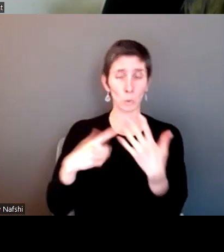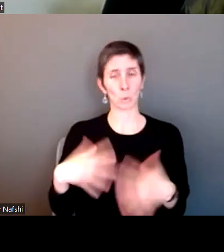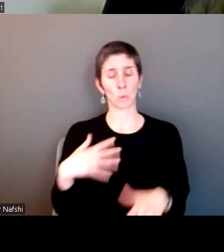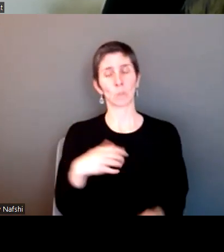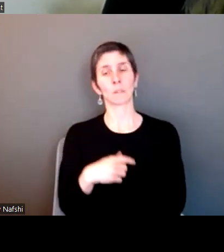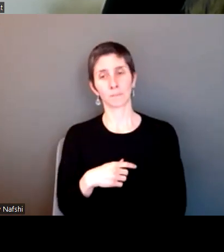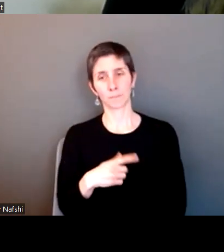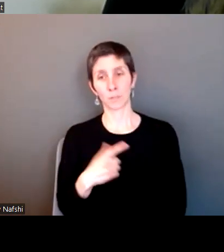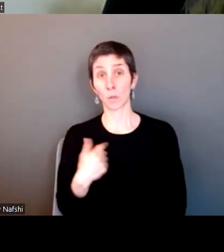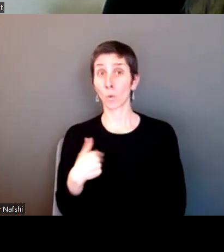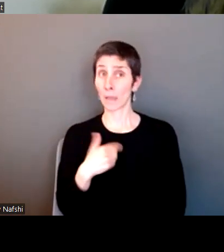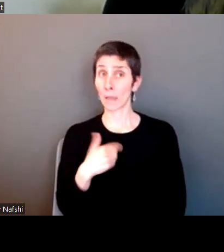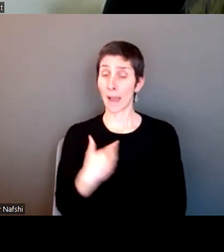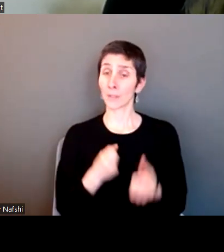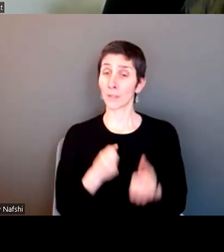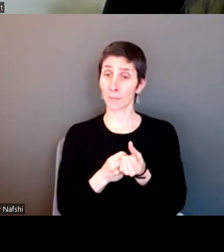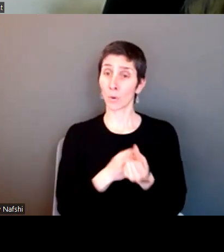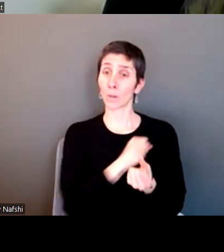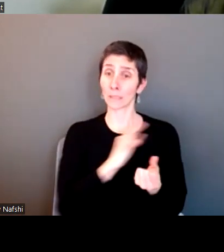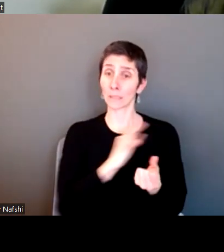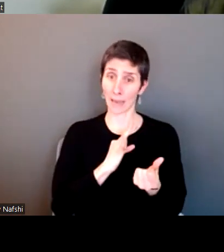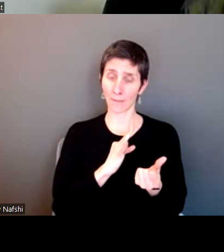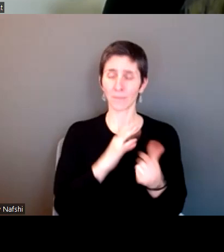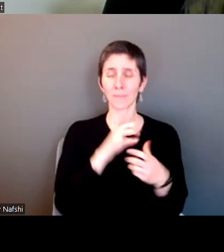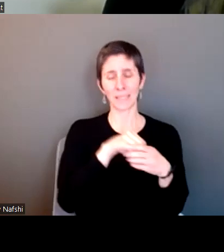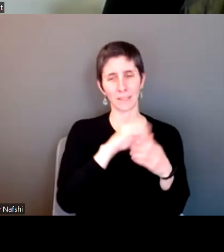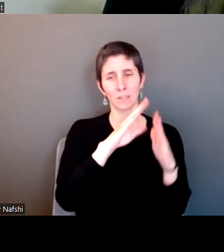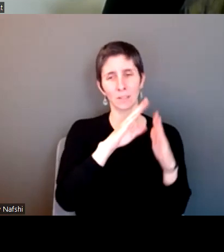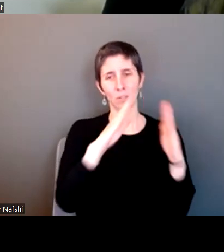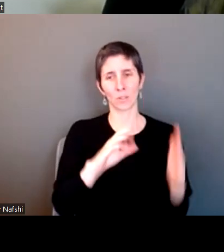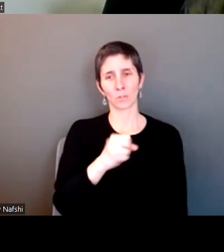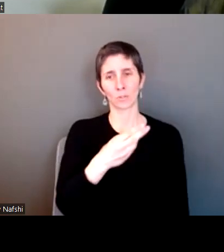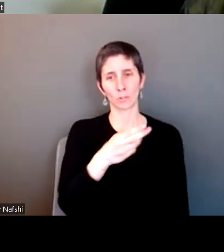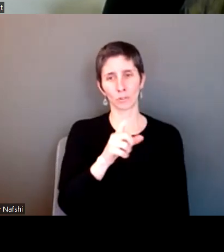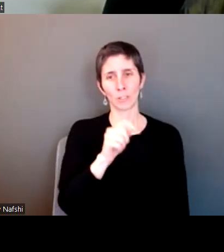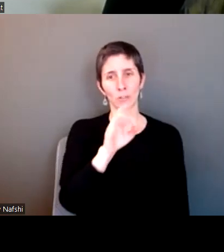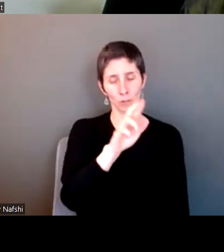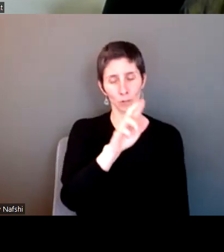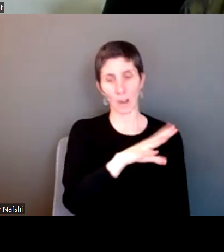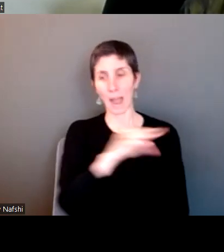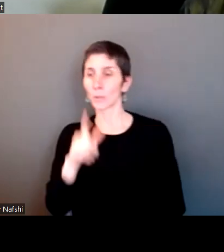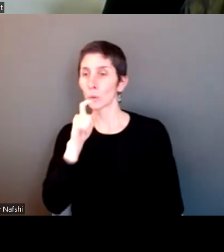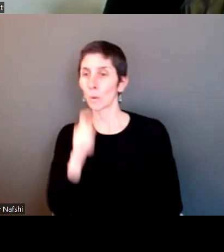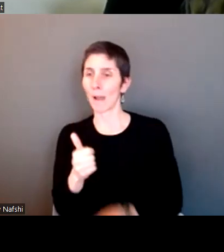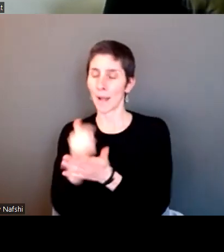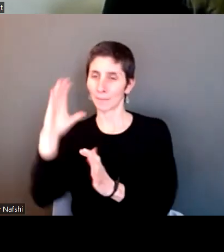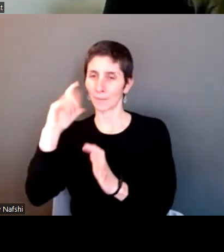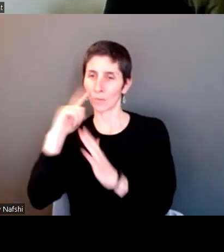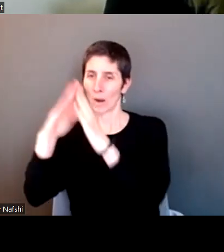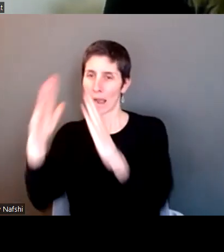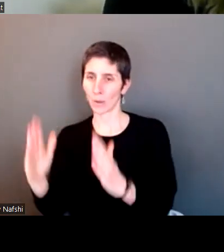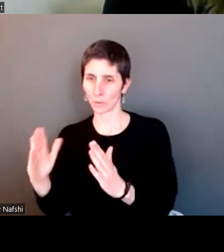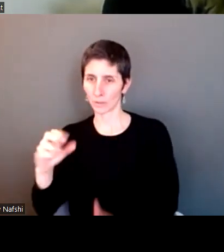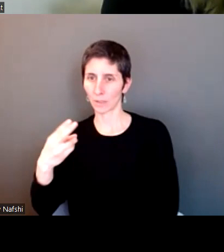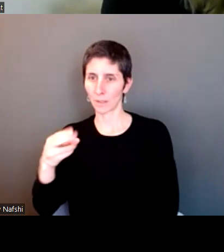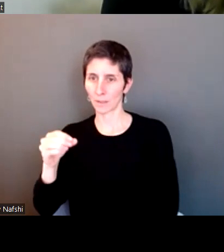our support staff. We separate between support in the shelter and the housing support. So these are two different things. So to stay in the